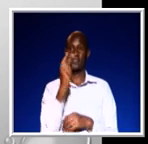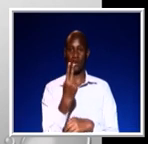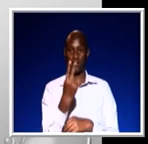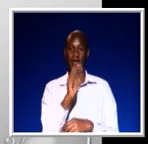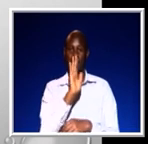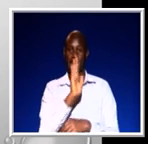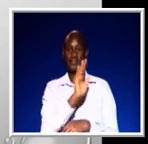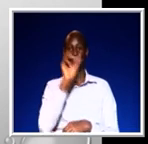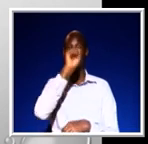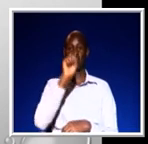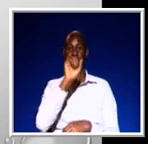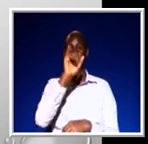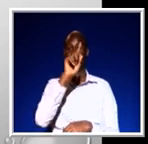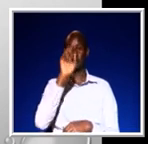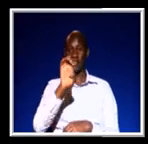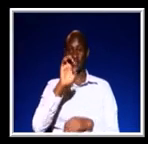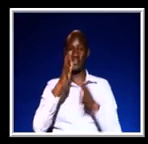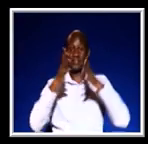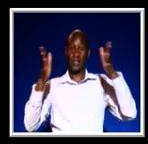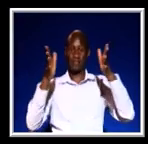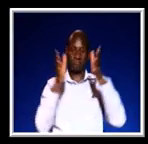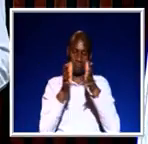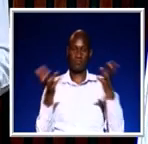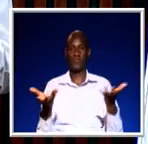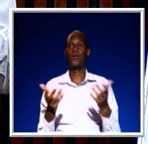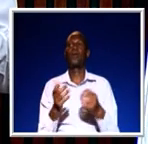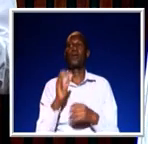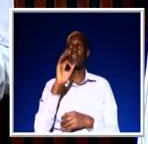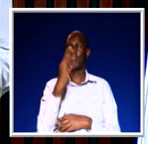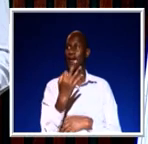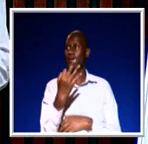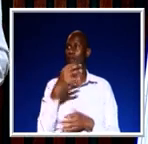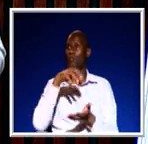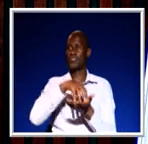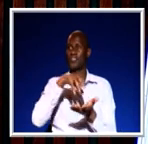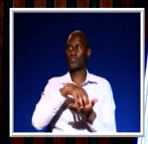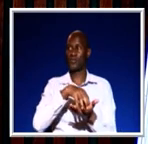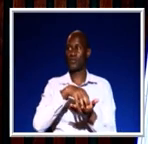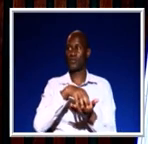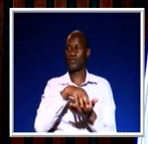its size. And the third one is its position.